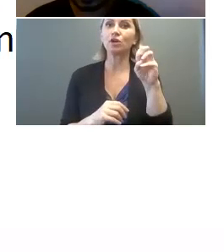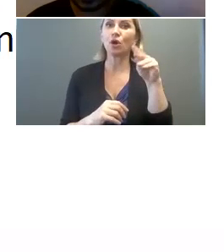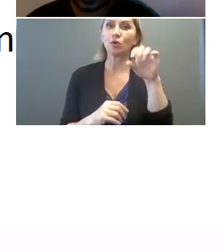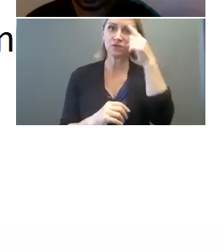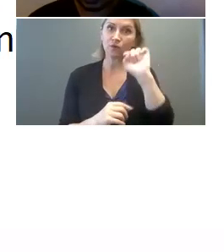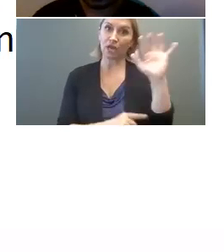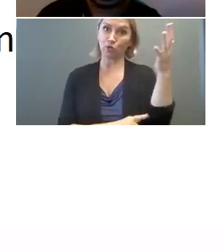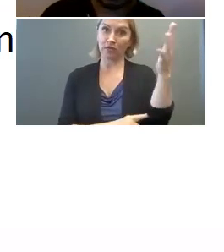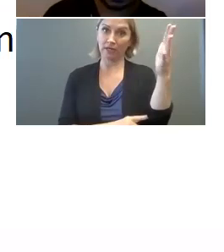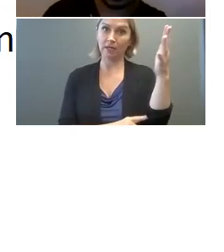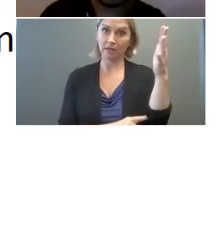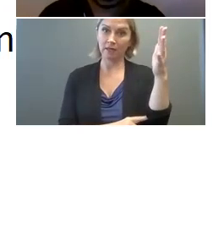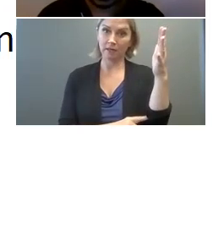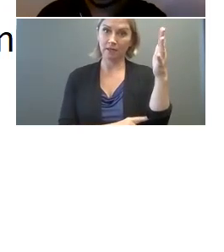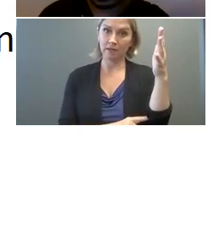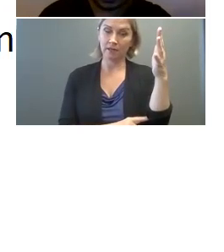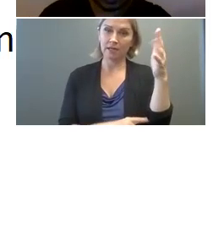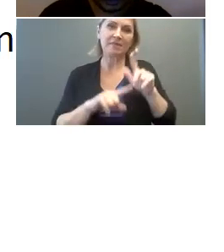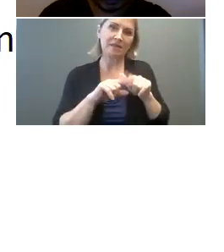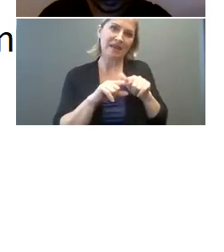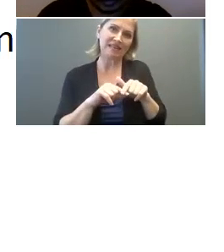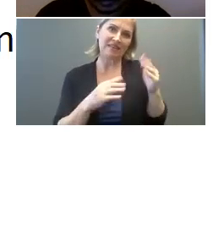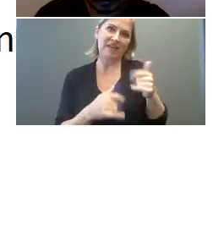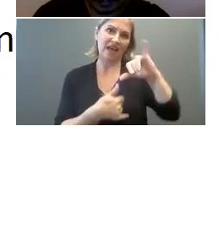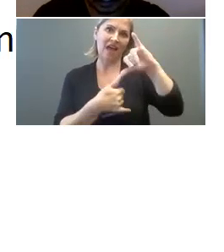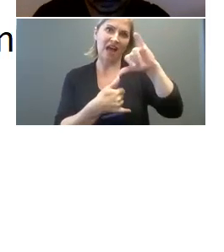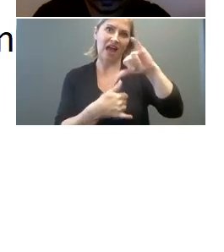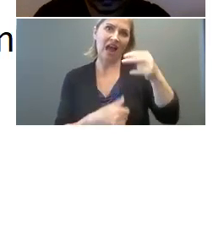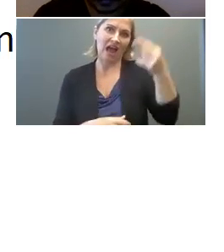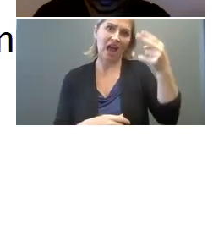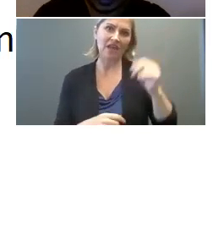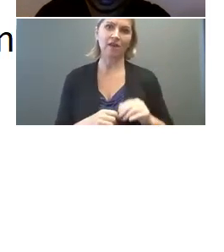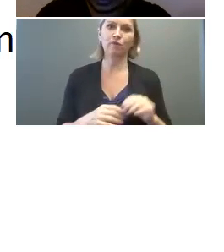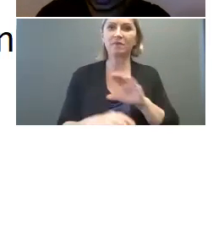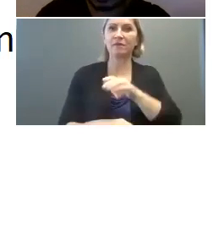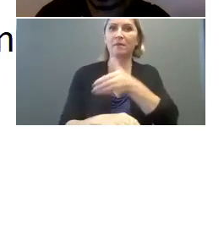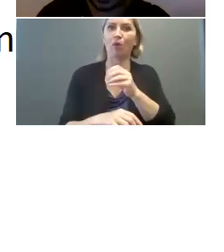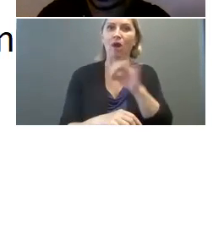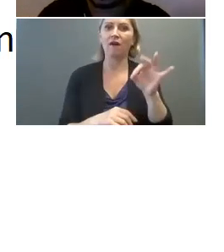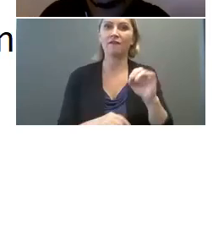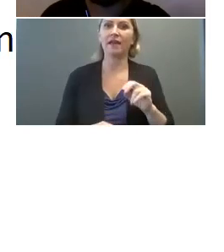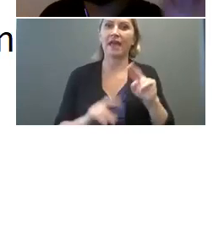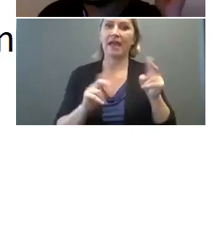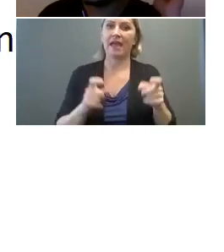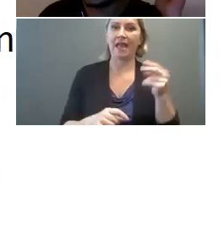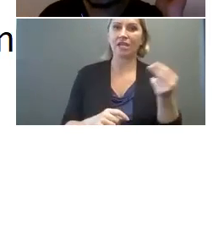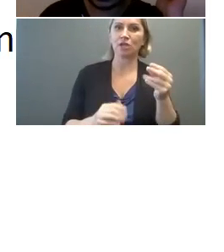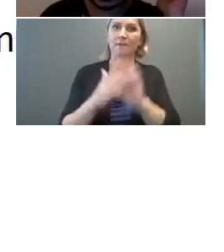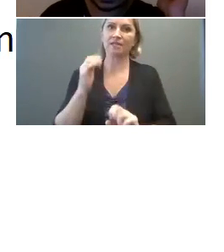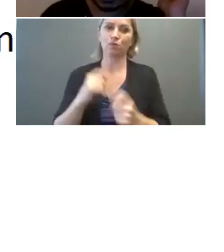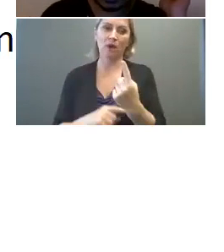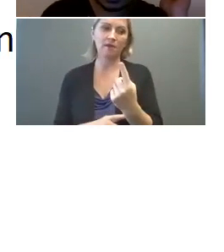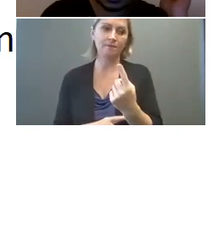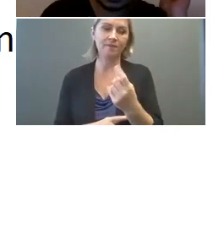tree, depending on the height, is going to be 2 to the power of h minus 1, right?